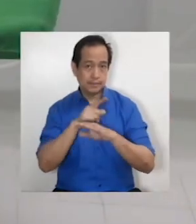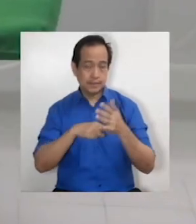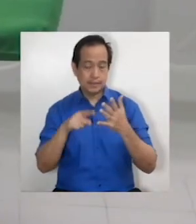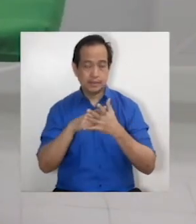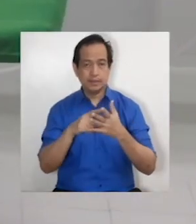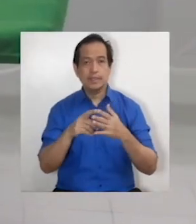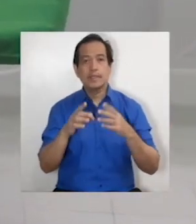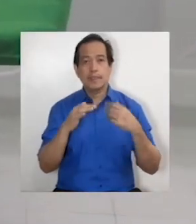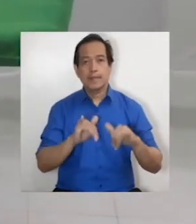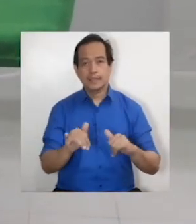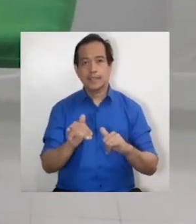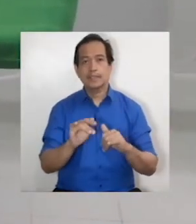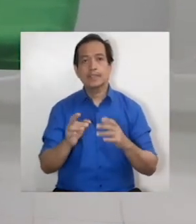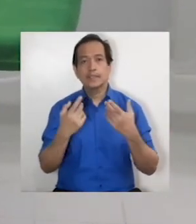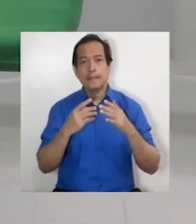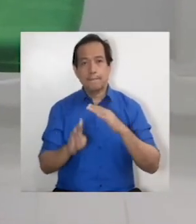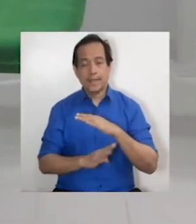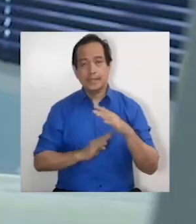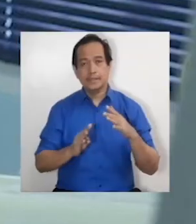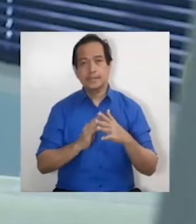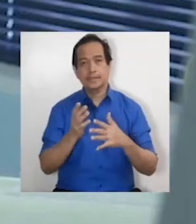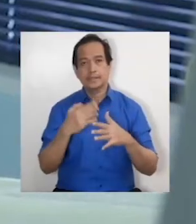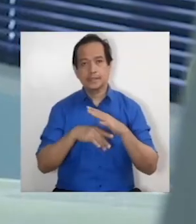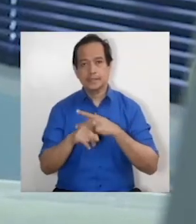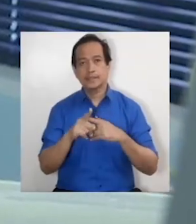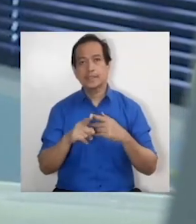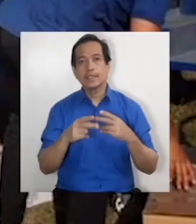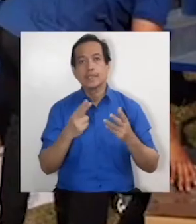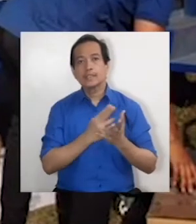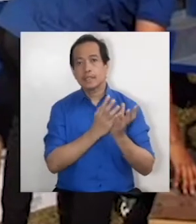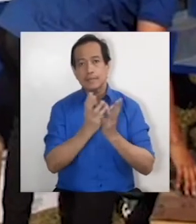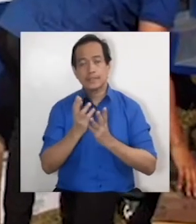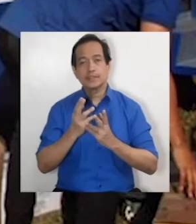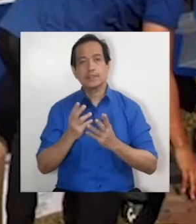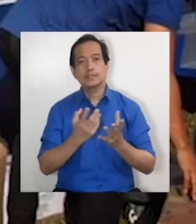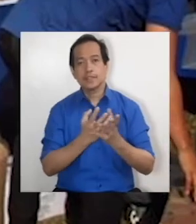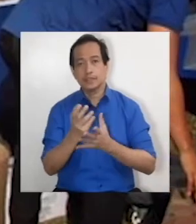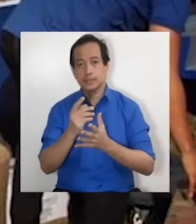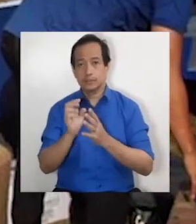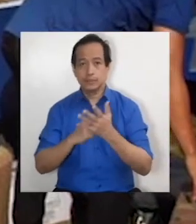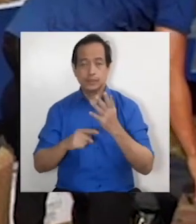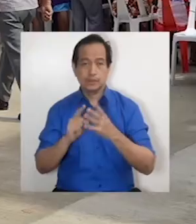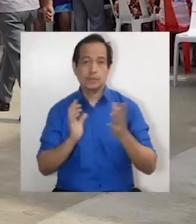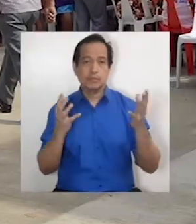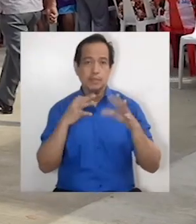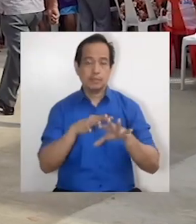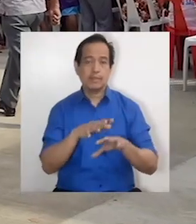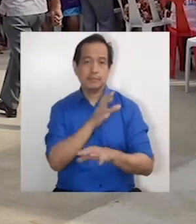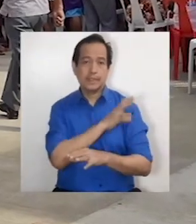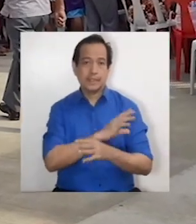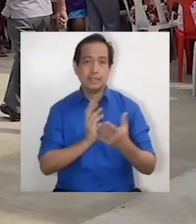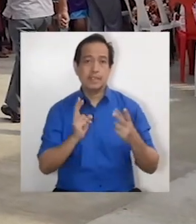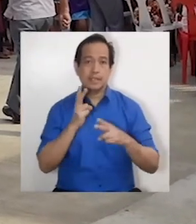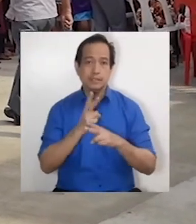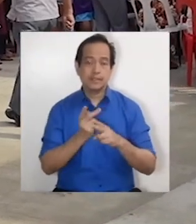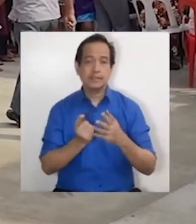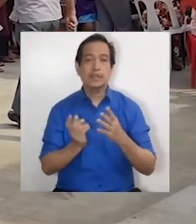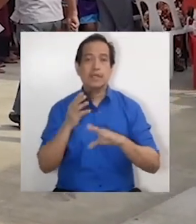accessible healthcare facilities in grassroots communities, complemented by medical caravans across the